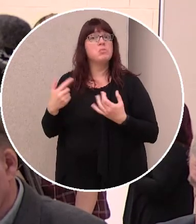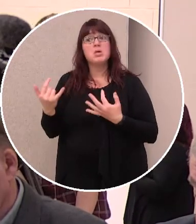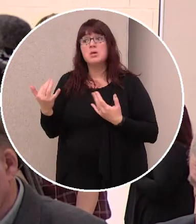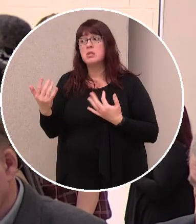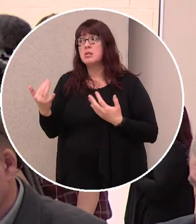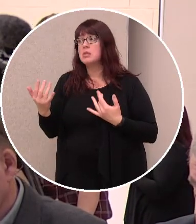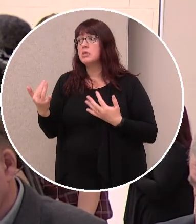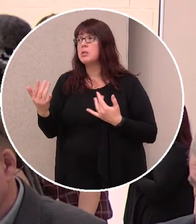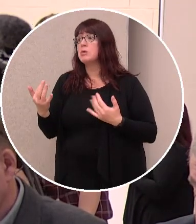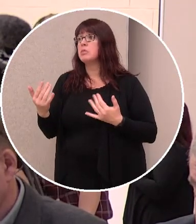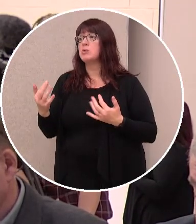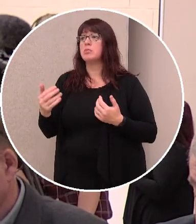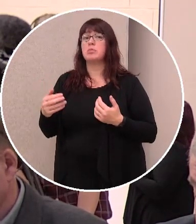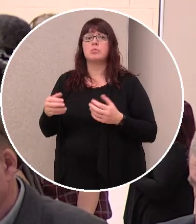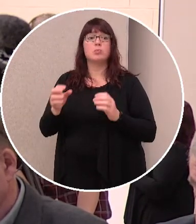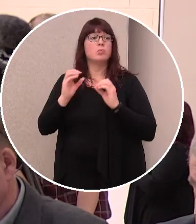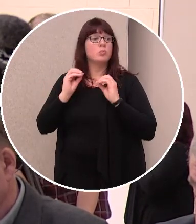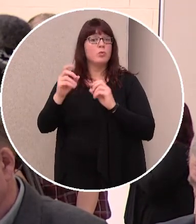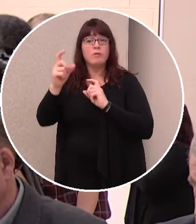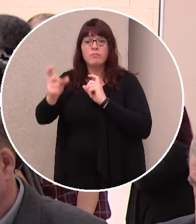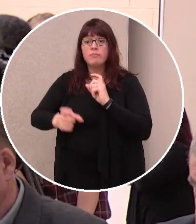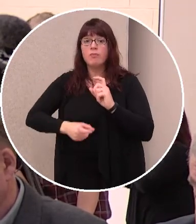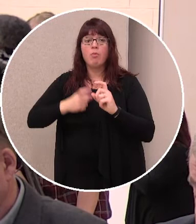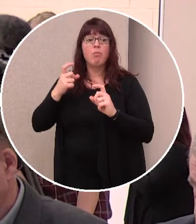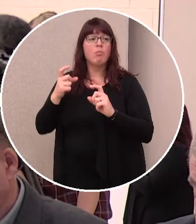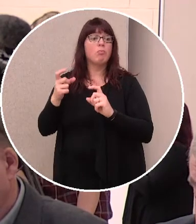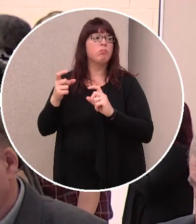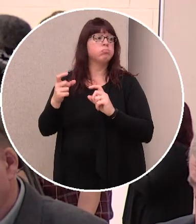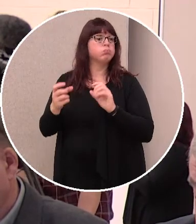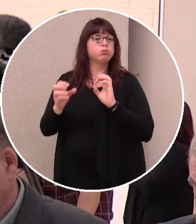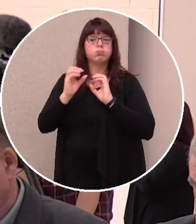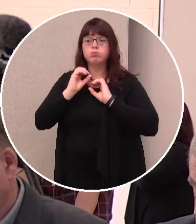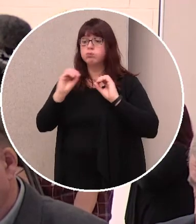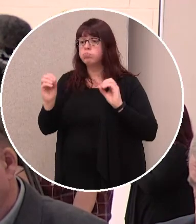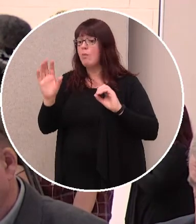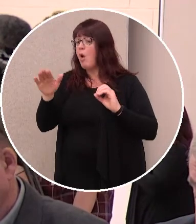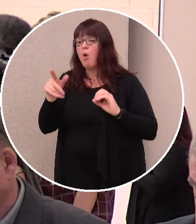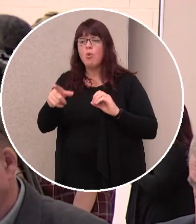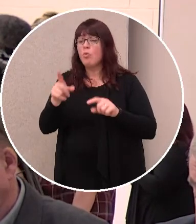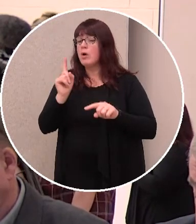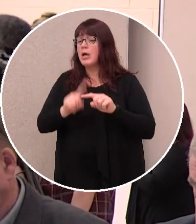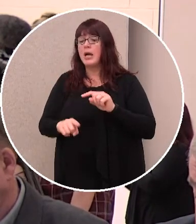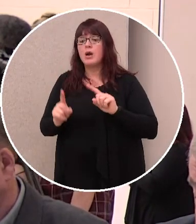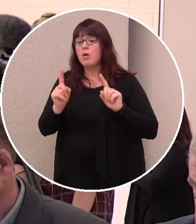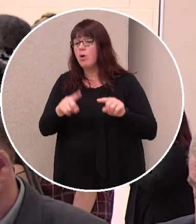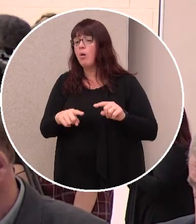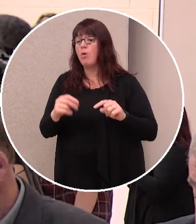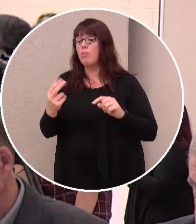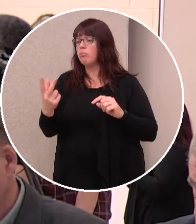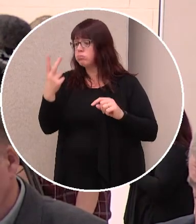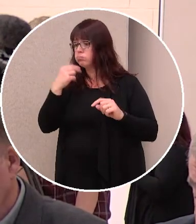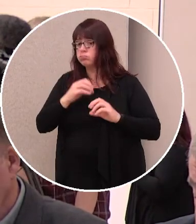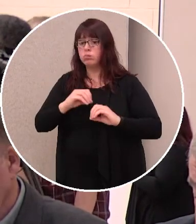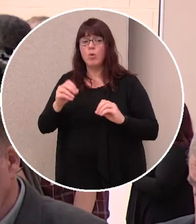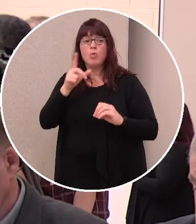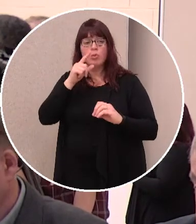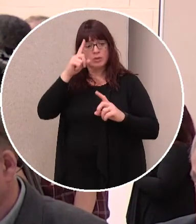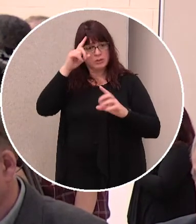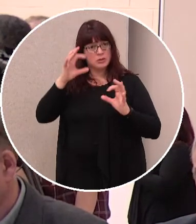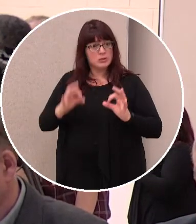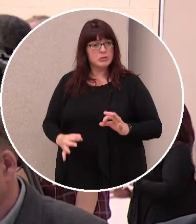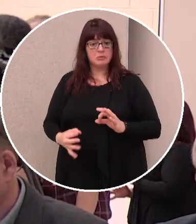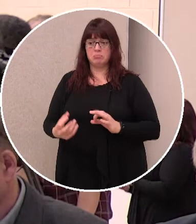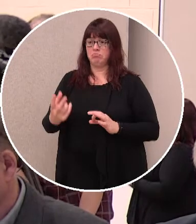or even a return phone call to say sorry, you can't go or whatever. Who made the decision that